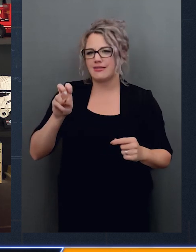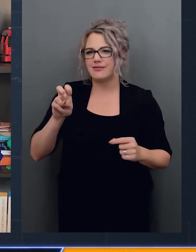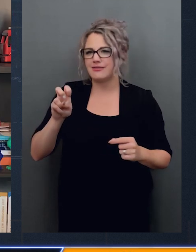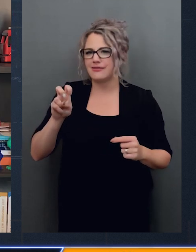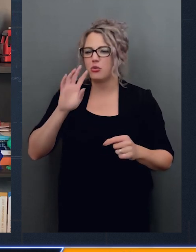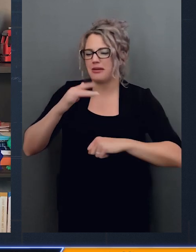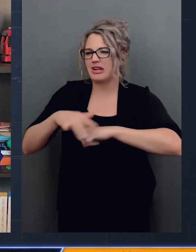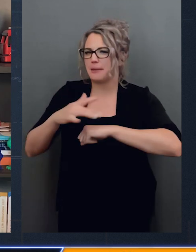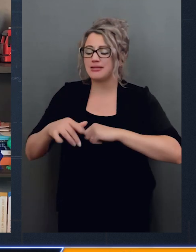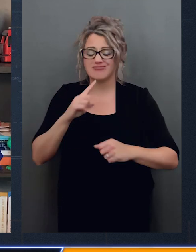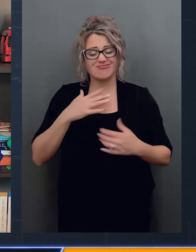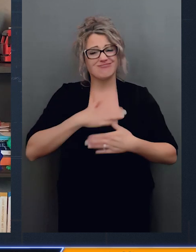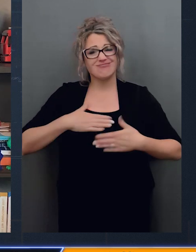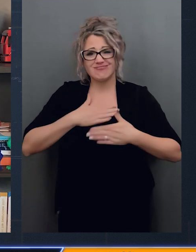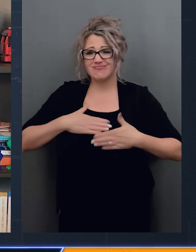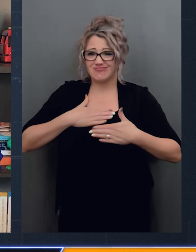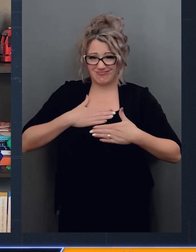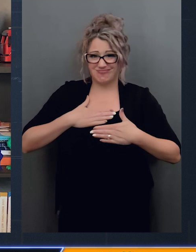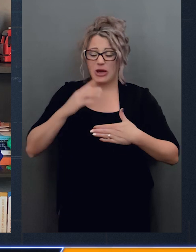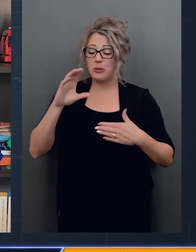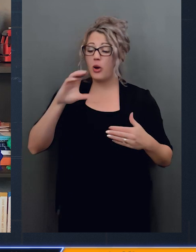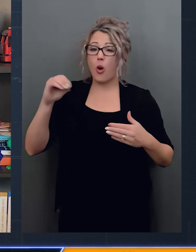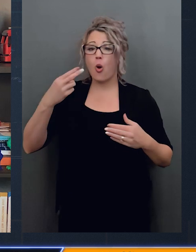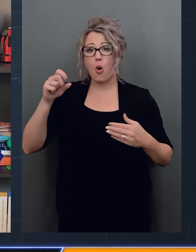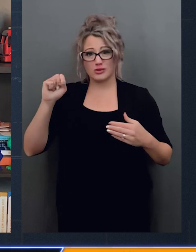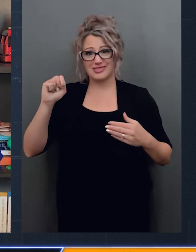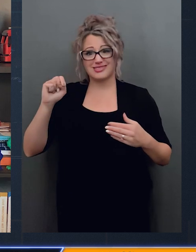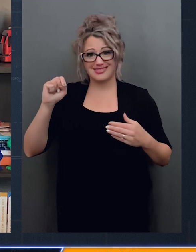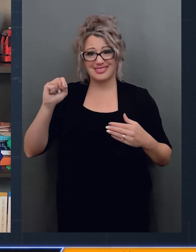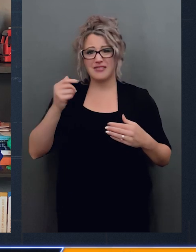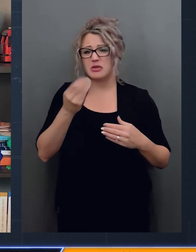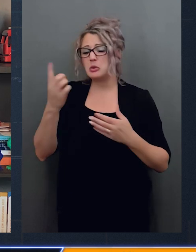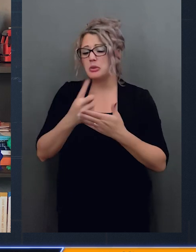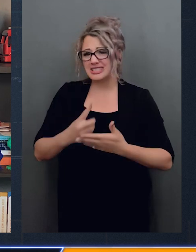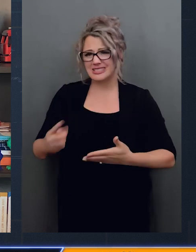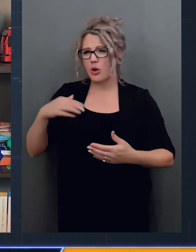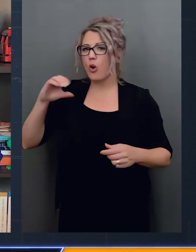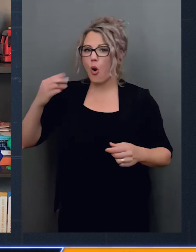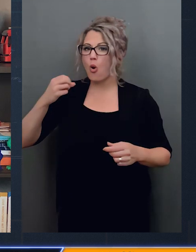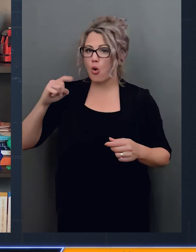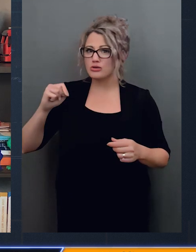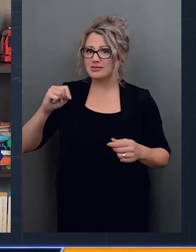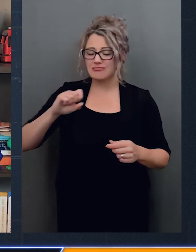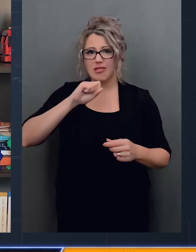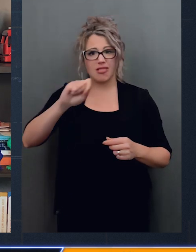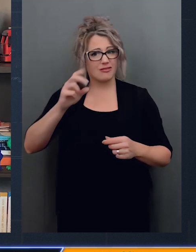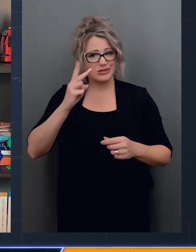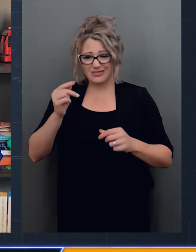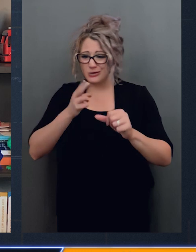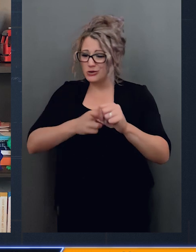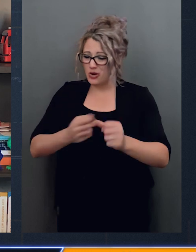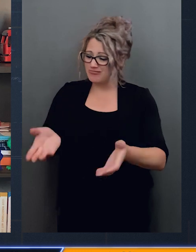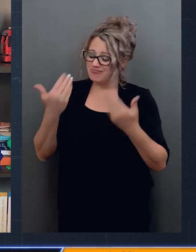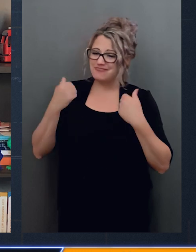well. I really enjoy live streaming, so I'm going to actually be co-hosting the AWS On Air every couple of weeks. Would love to see you there, so